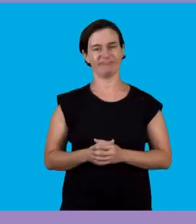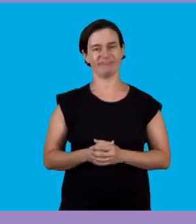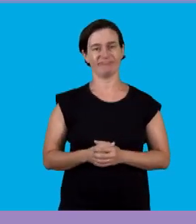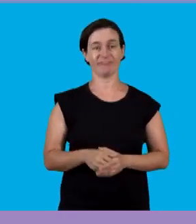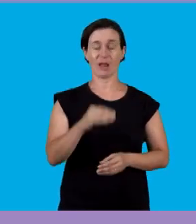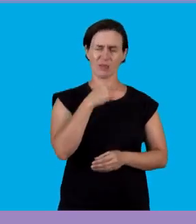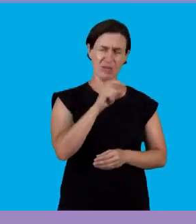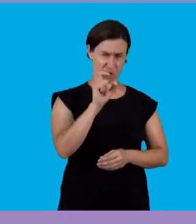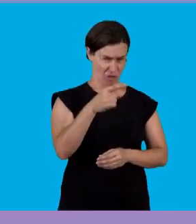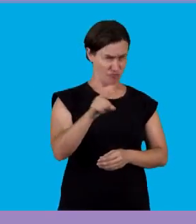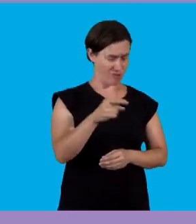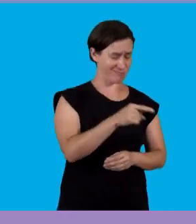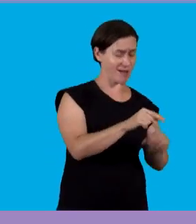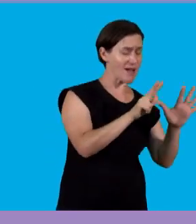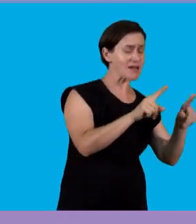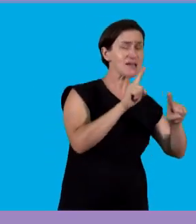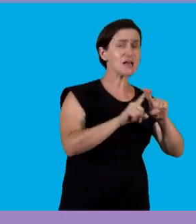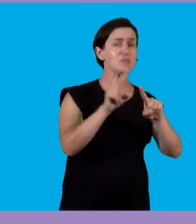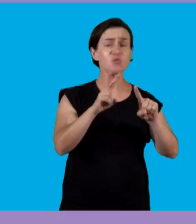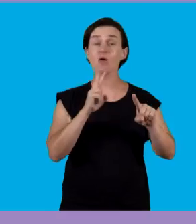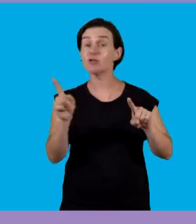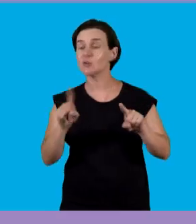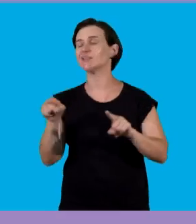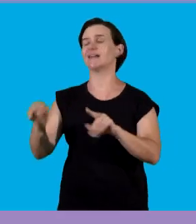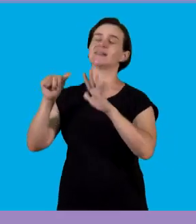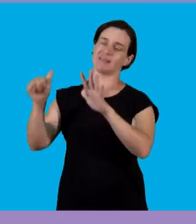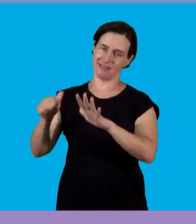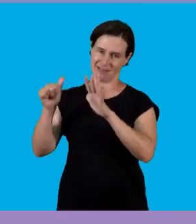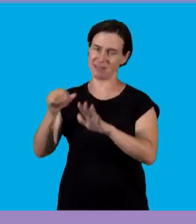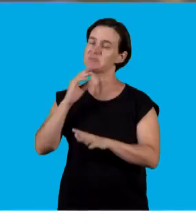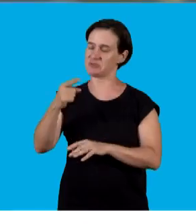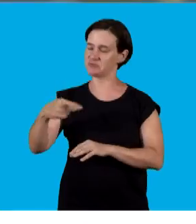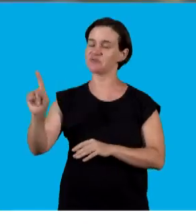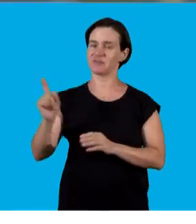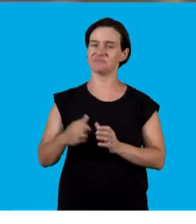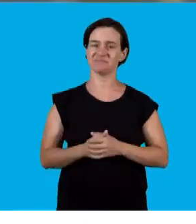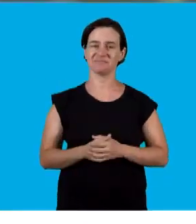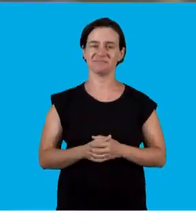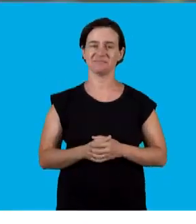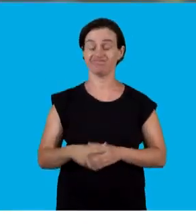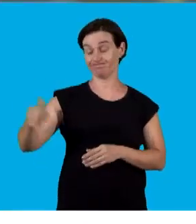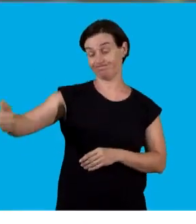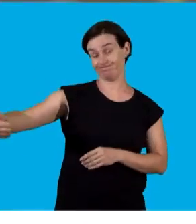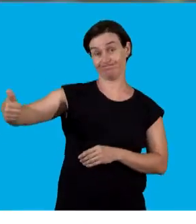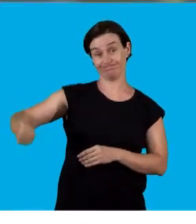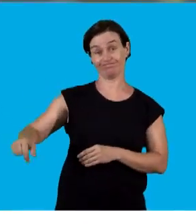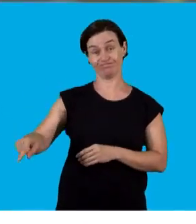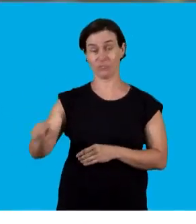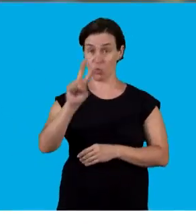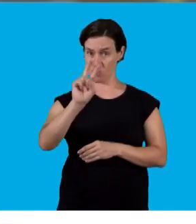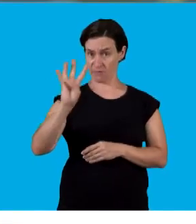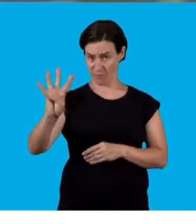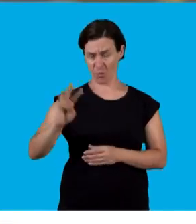8. So 8 multiplied by 2 resulted in 16. That is correct. What about